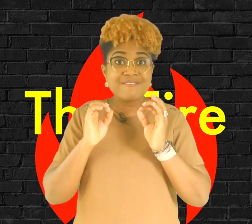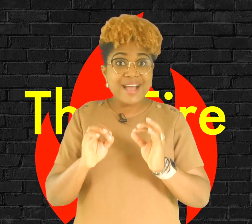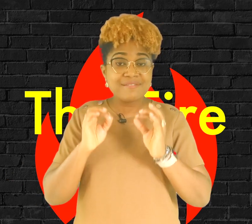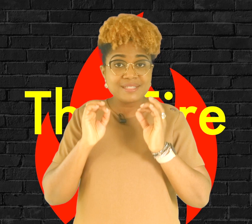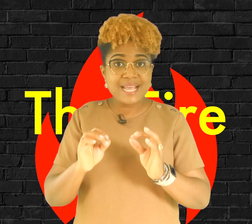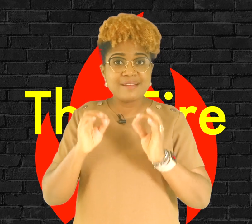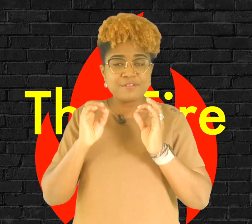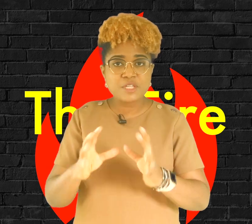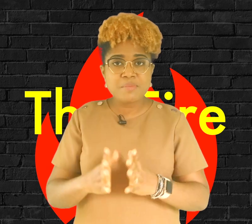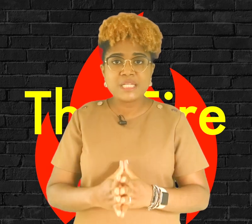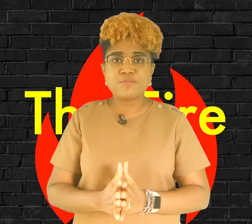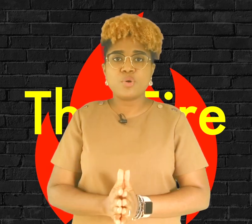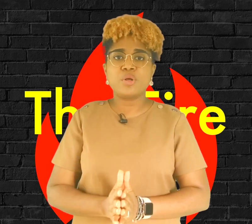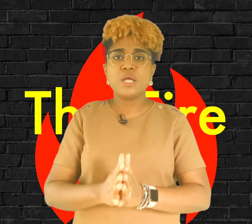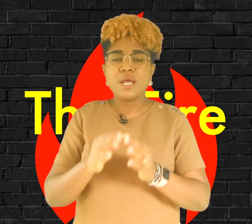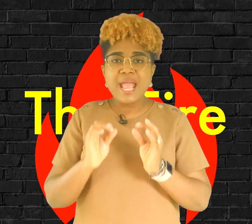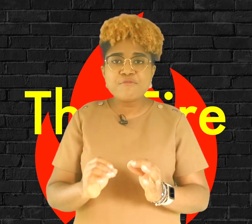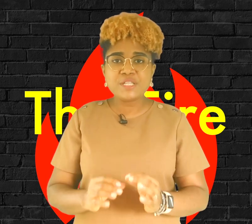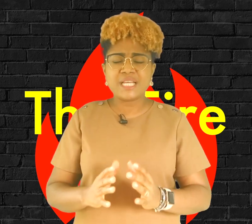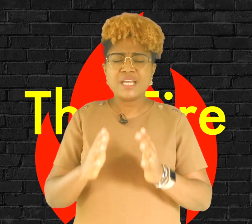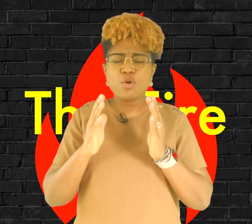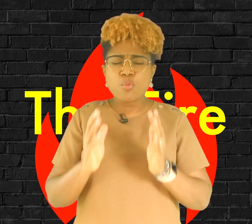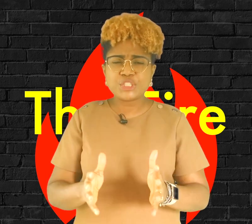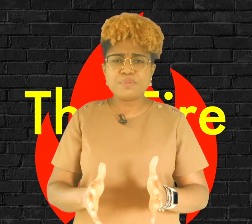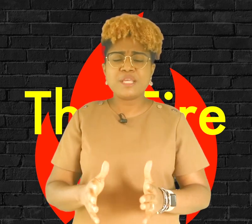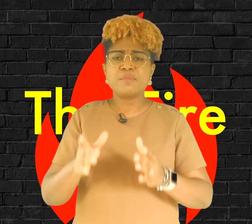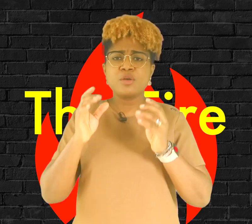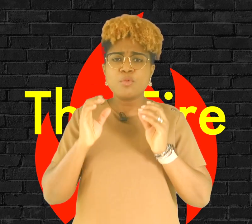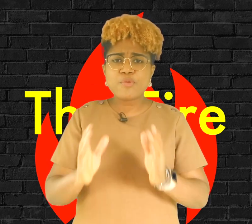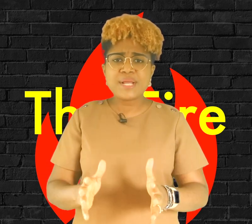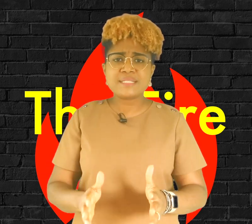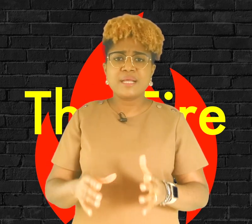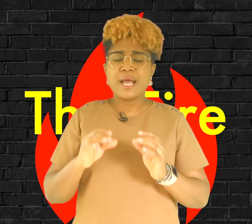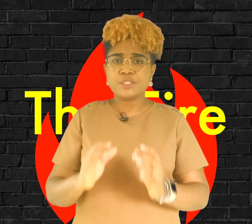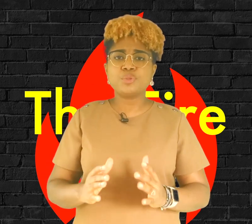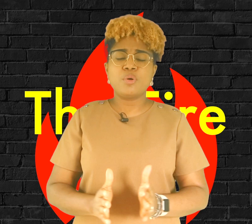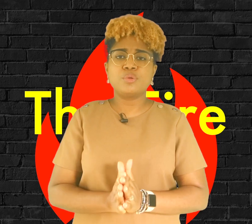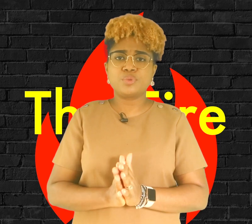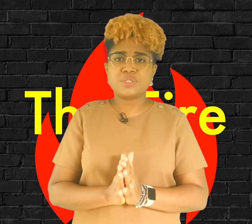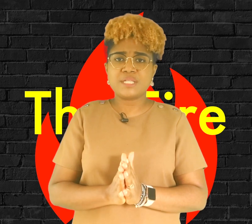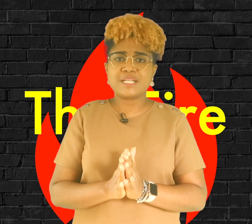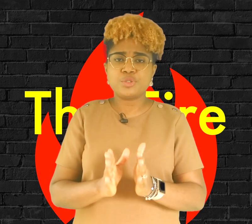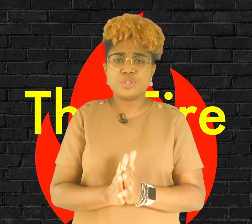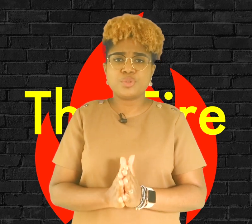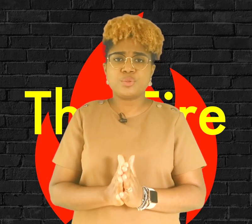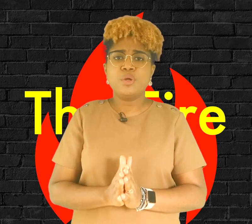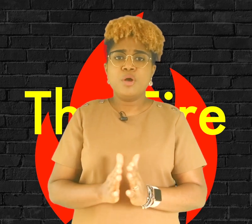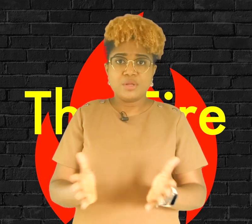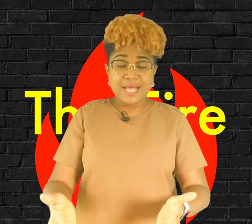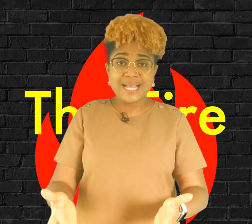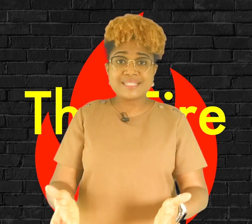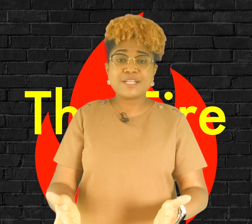room 5, 10, 15 minutes for God every day. Worship him, praise, and do all those things that you need to